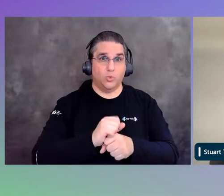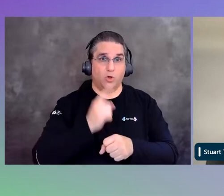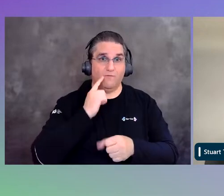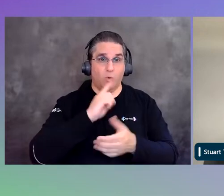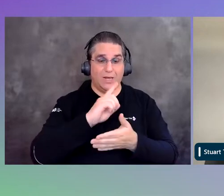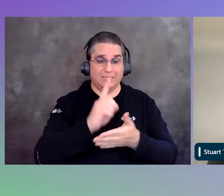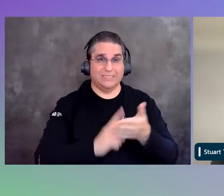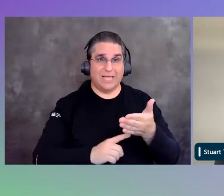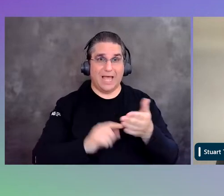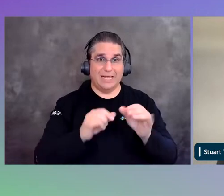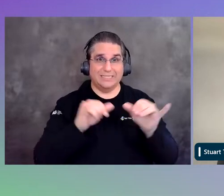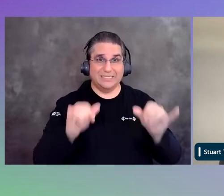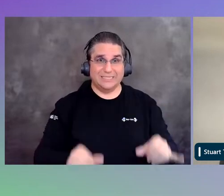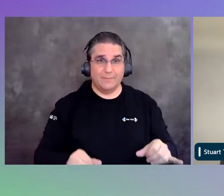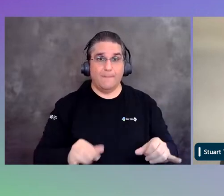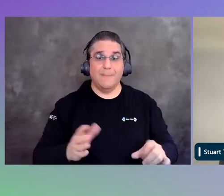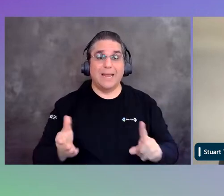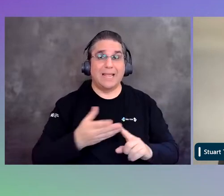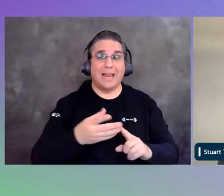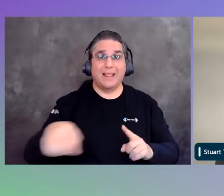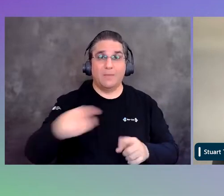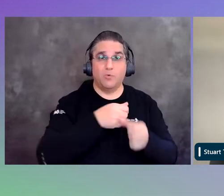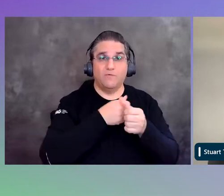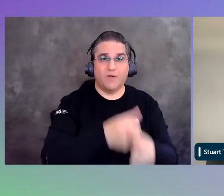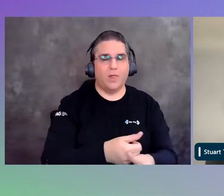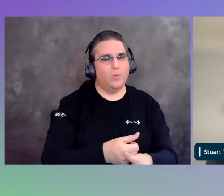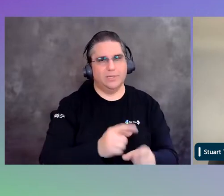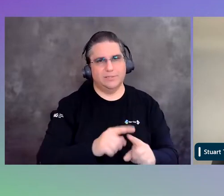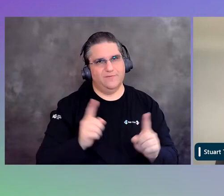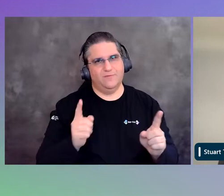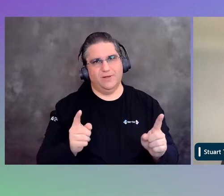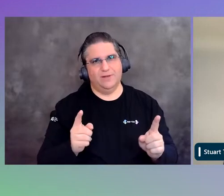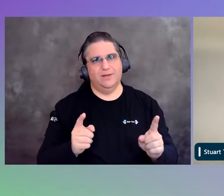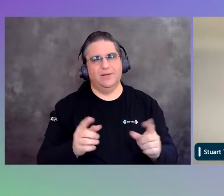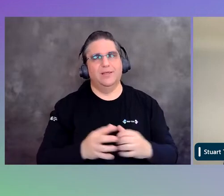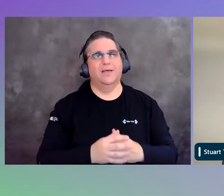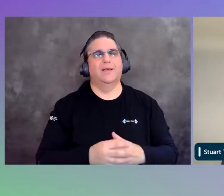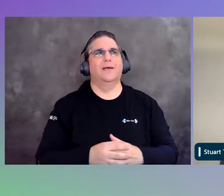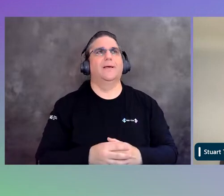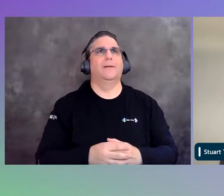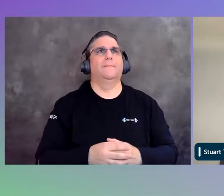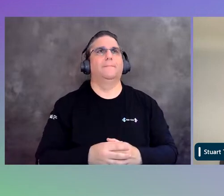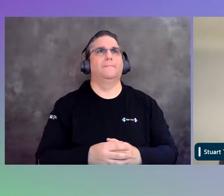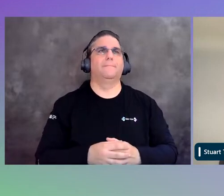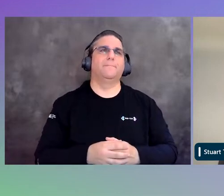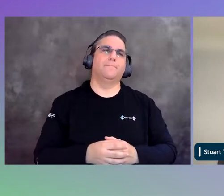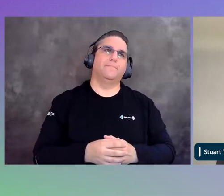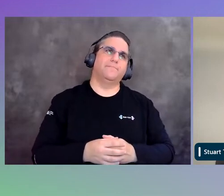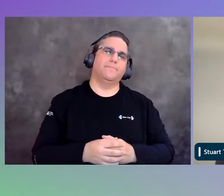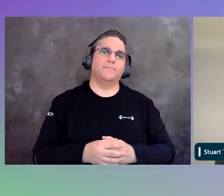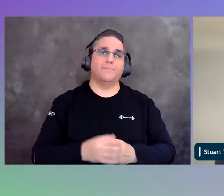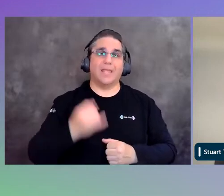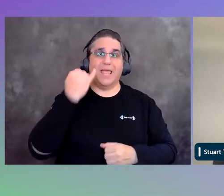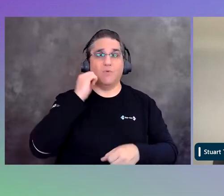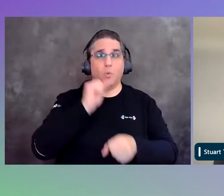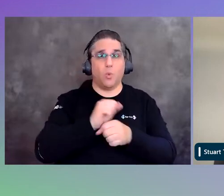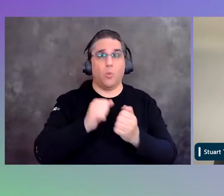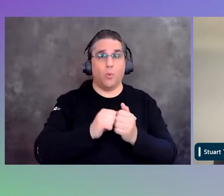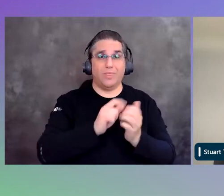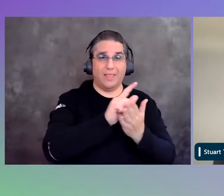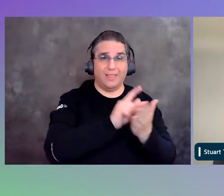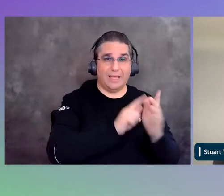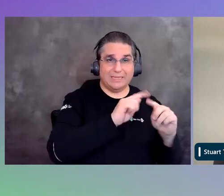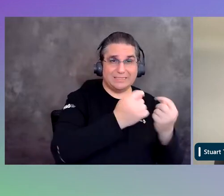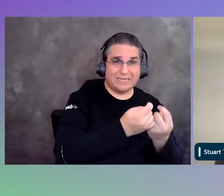to follow it would be different, and accessibility was baked into that. I think working with your risk and legal teams is